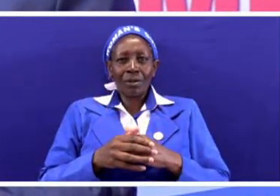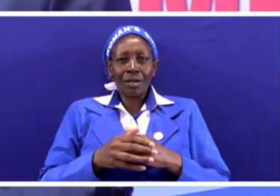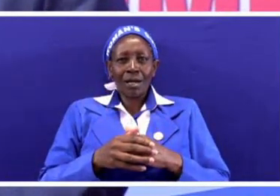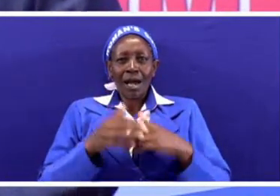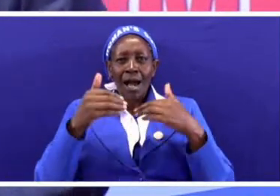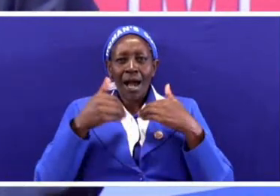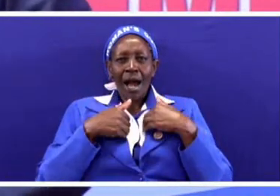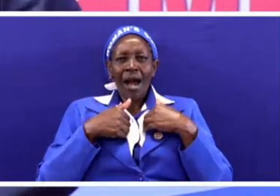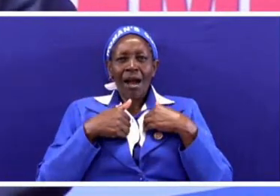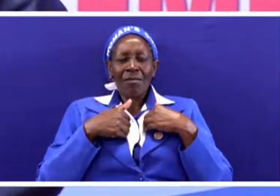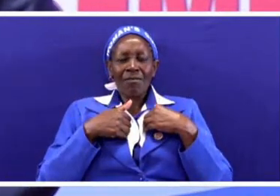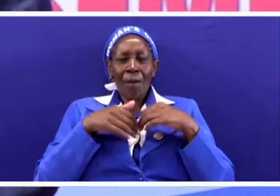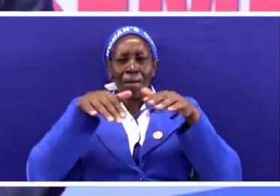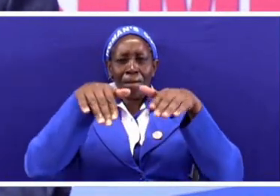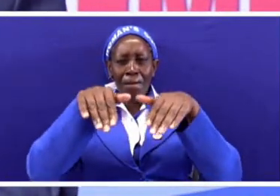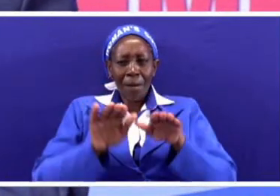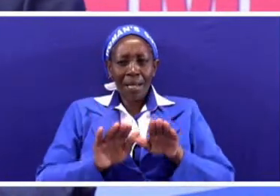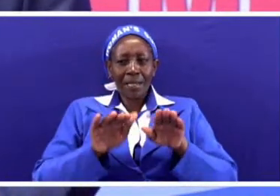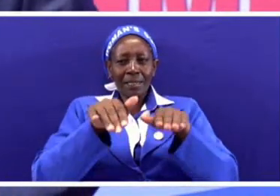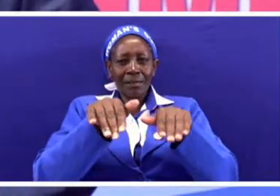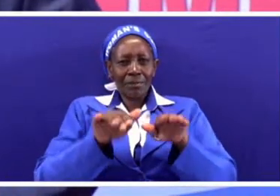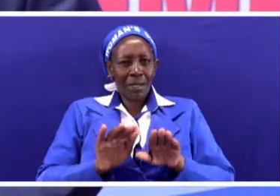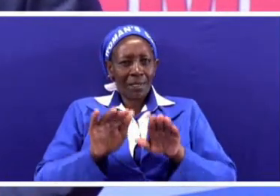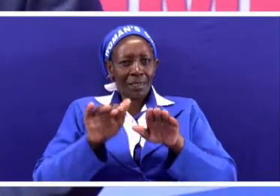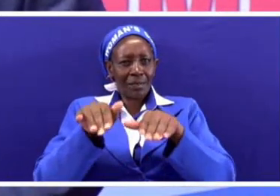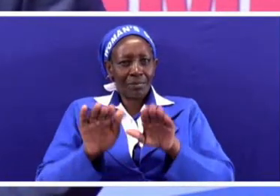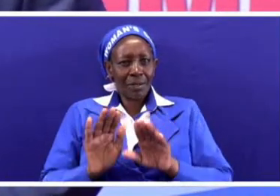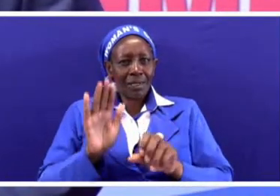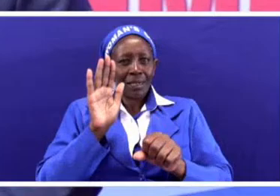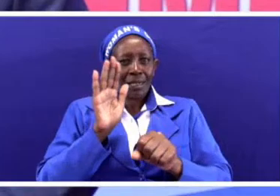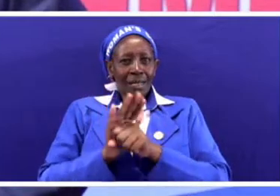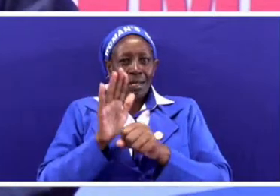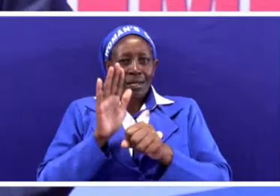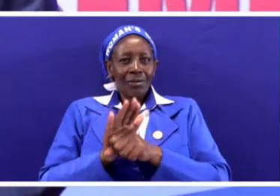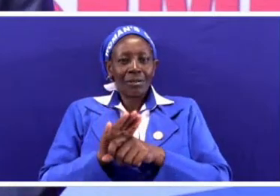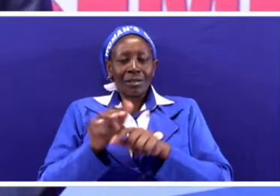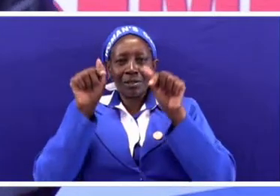burials. I have buried. Today I don't have a sermon.